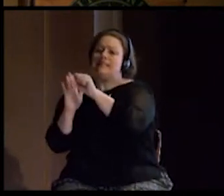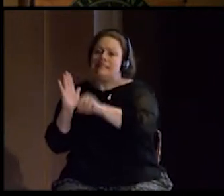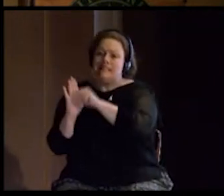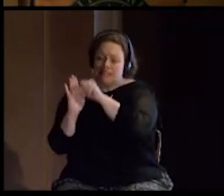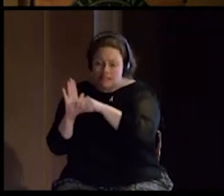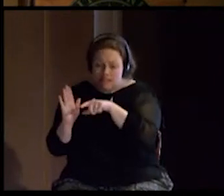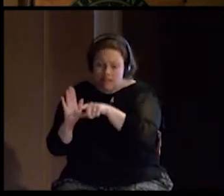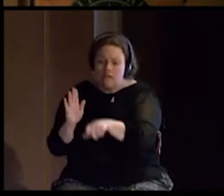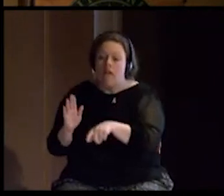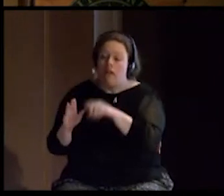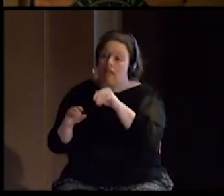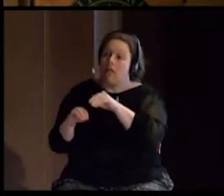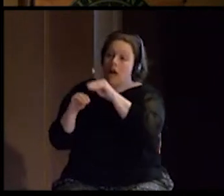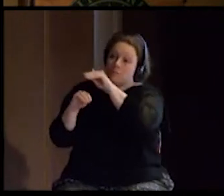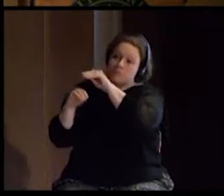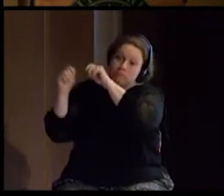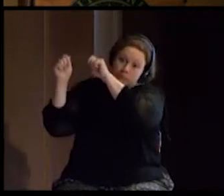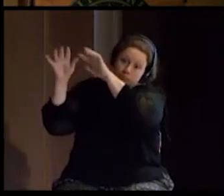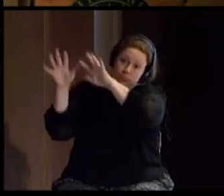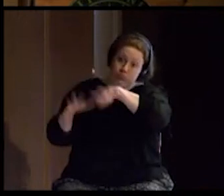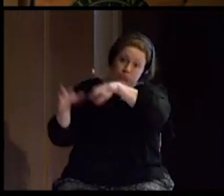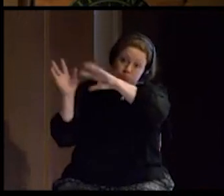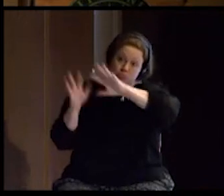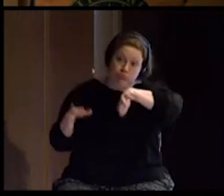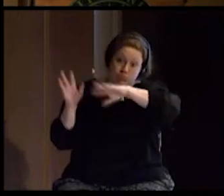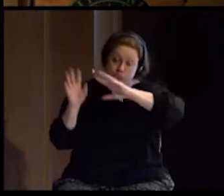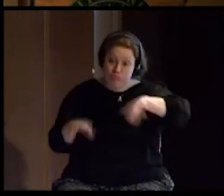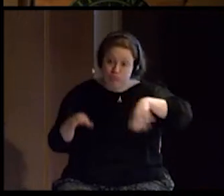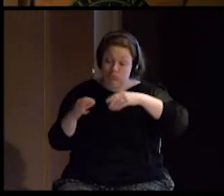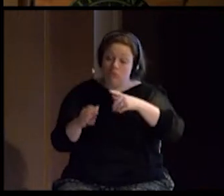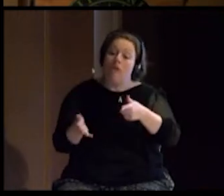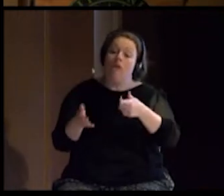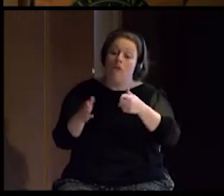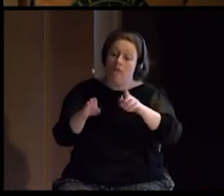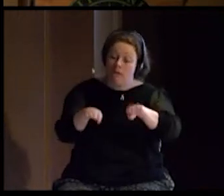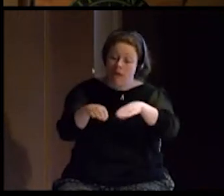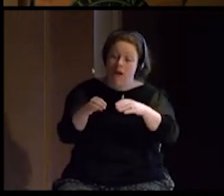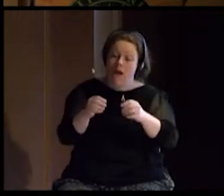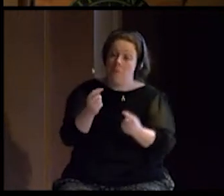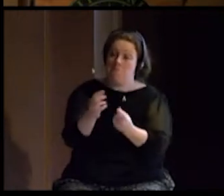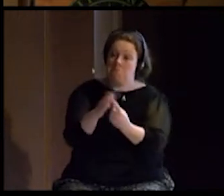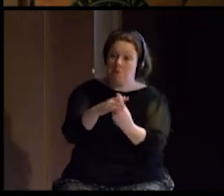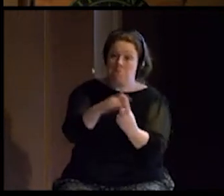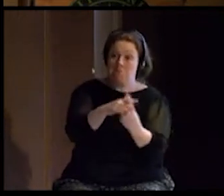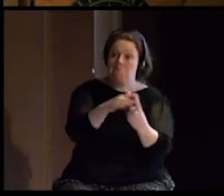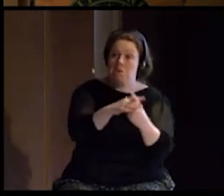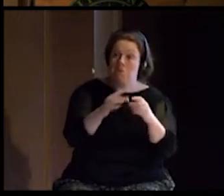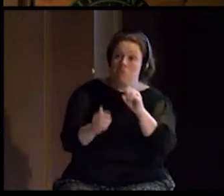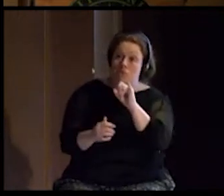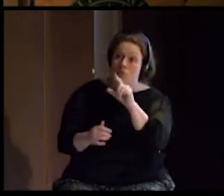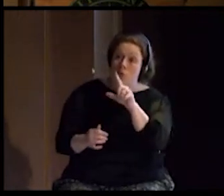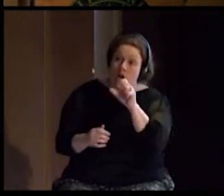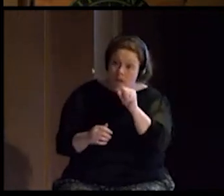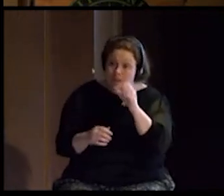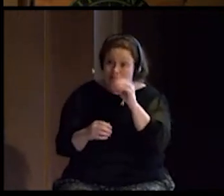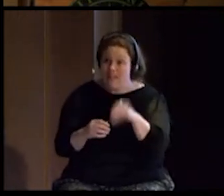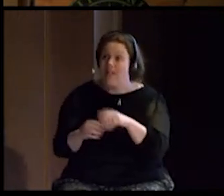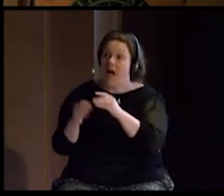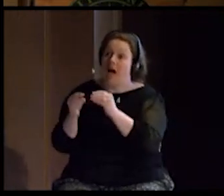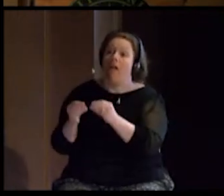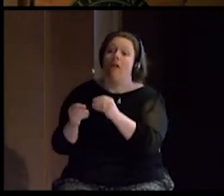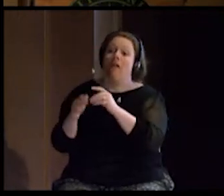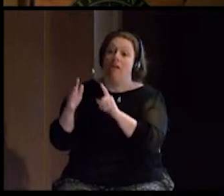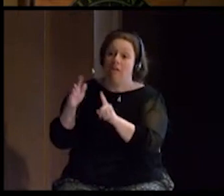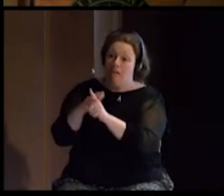soils, exposed soils weren't properly contained, washed out into the ocean and smothered our nearshore coral reef and